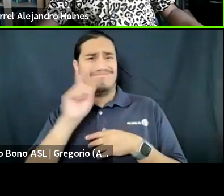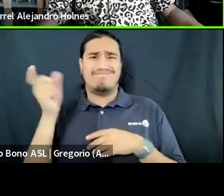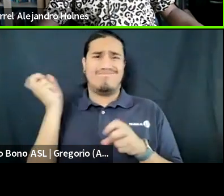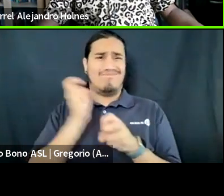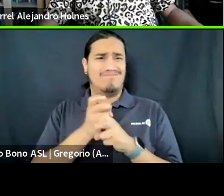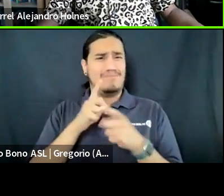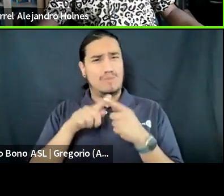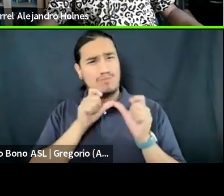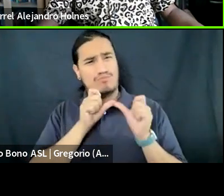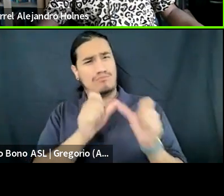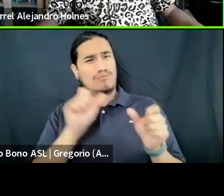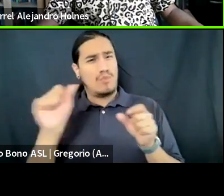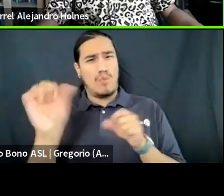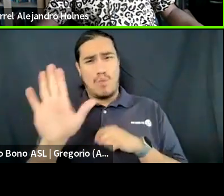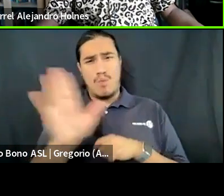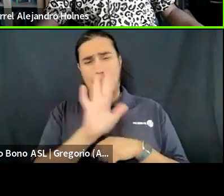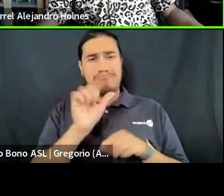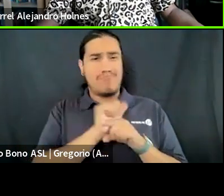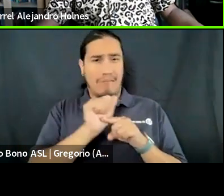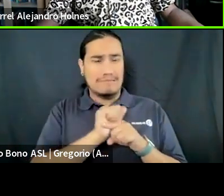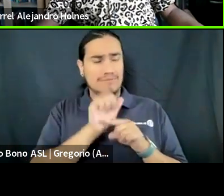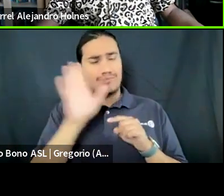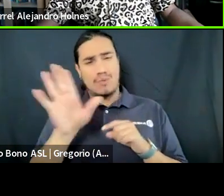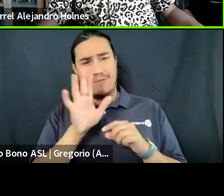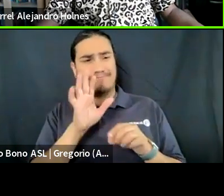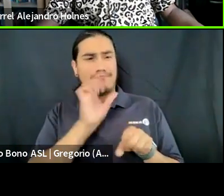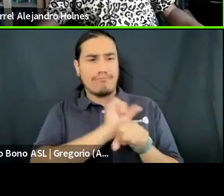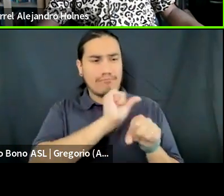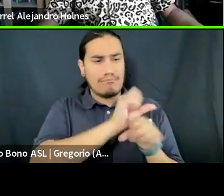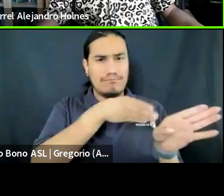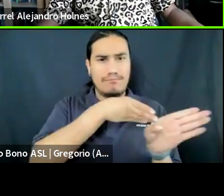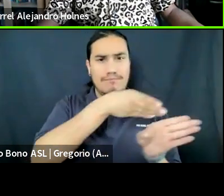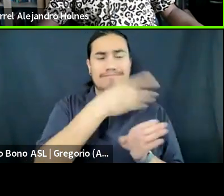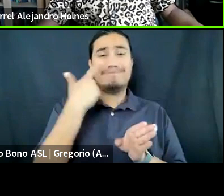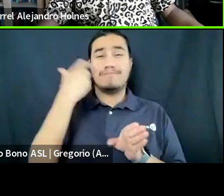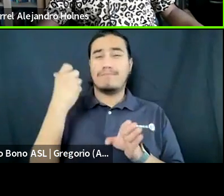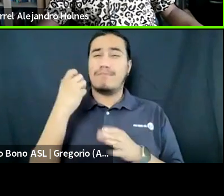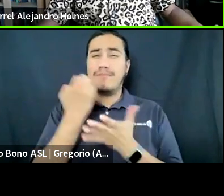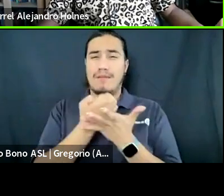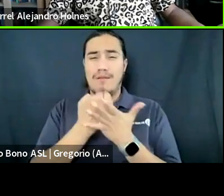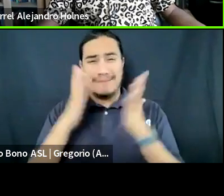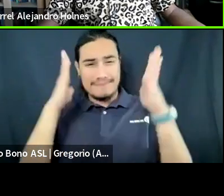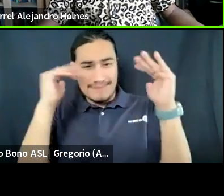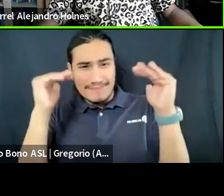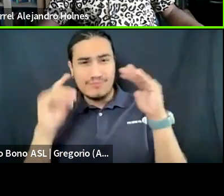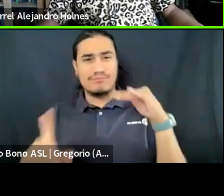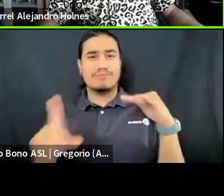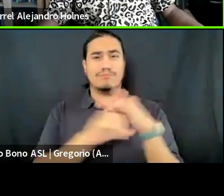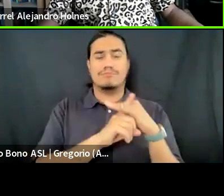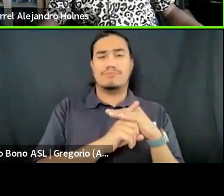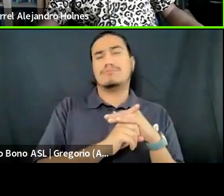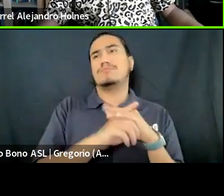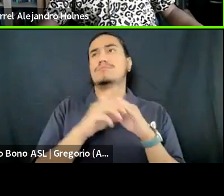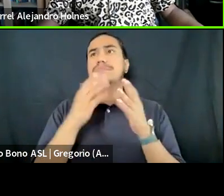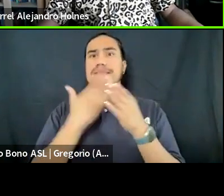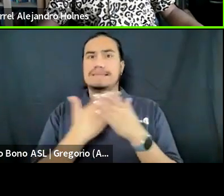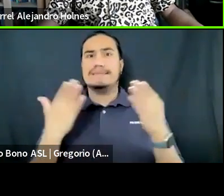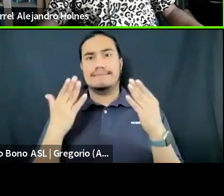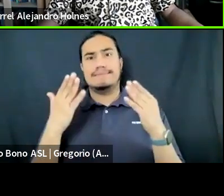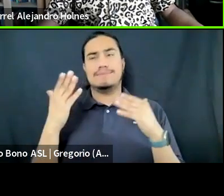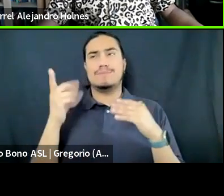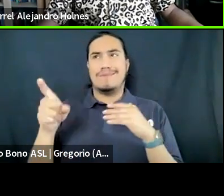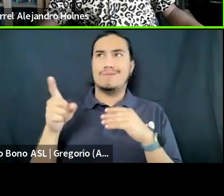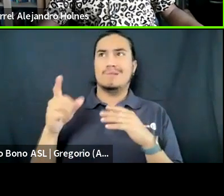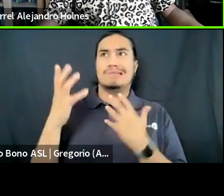maintain your practice because of economic expectations that come and responsibilities that come with, you know,